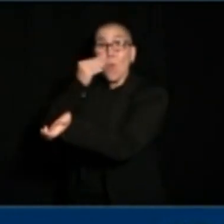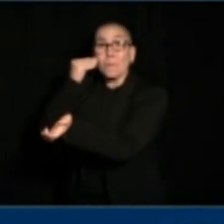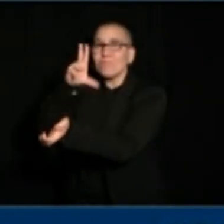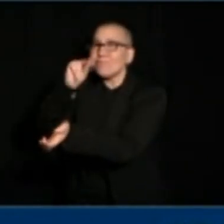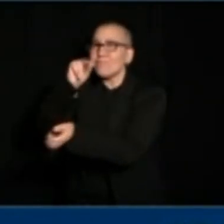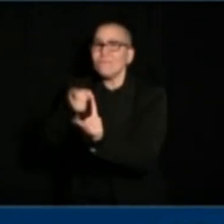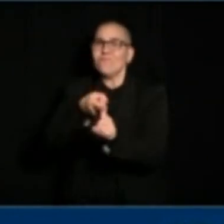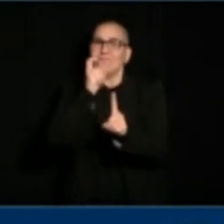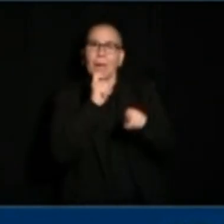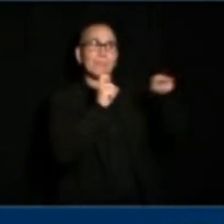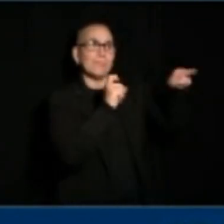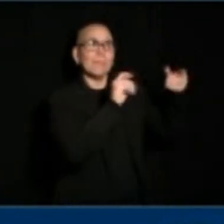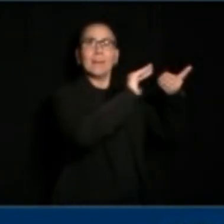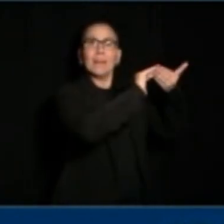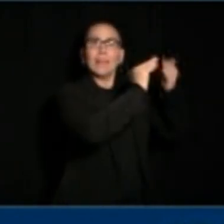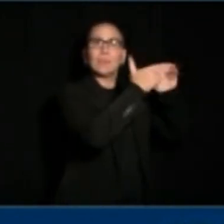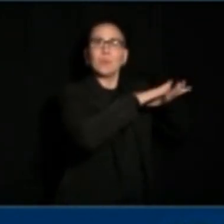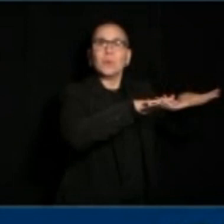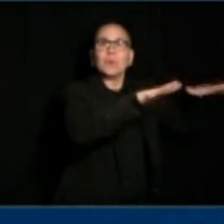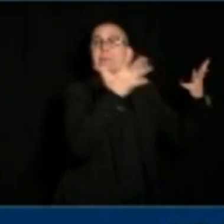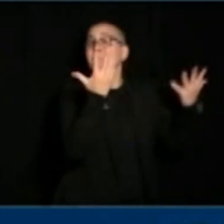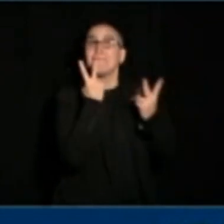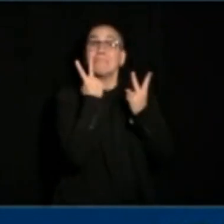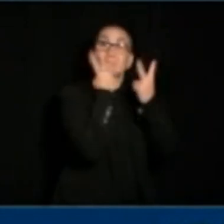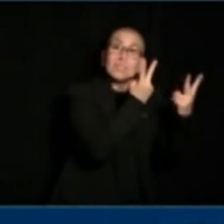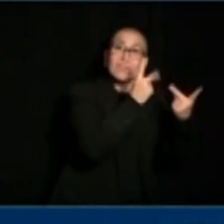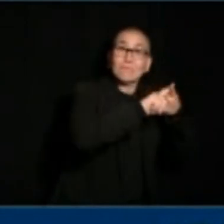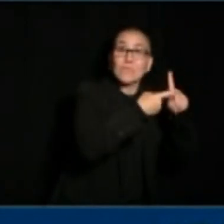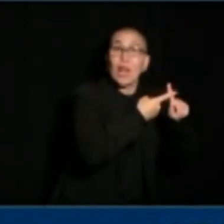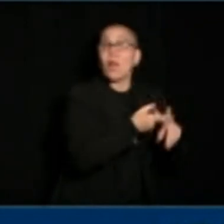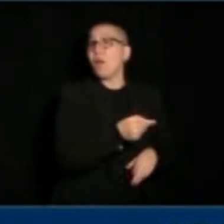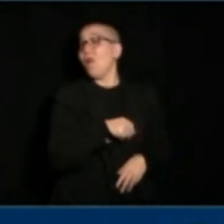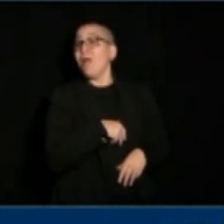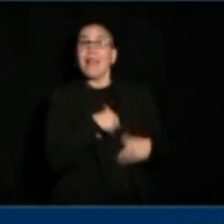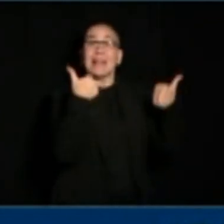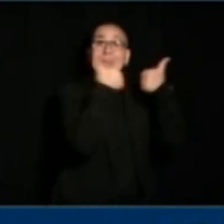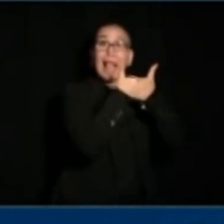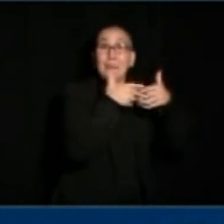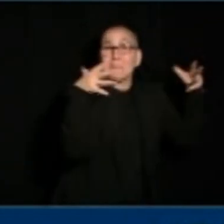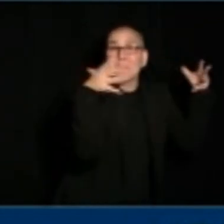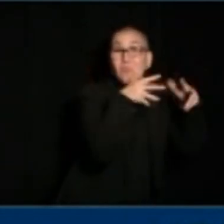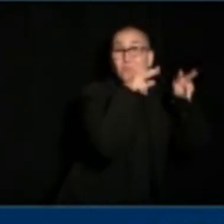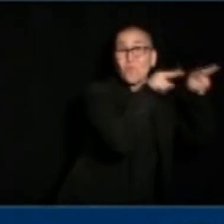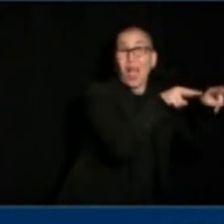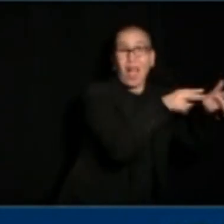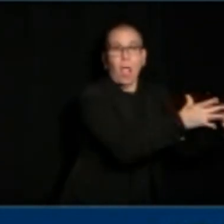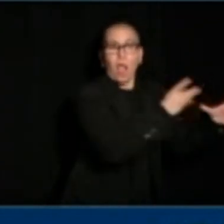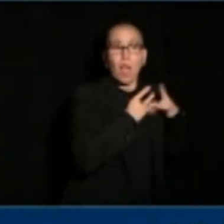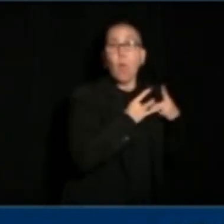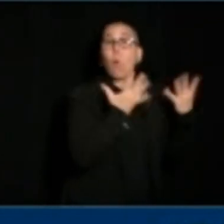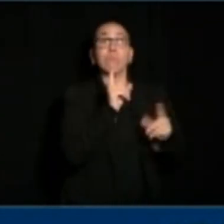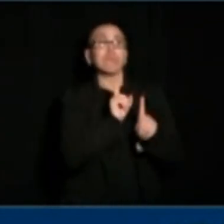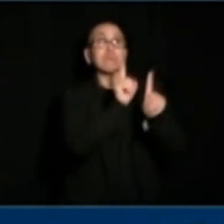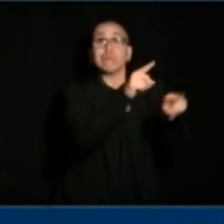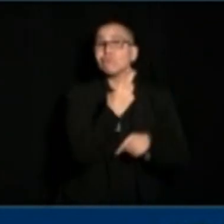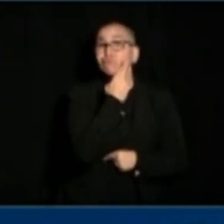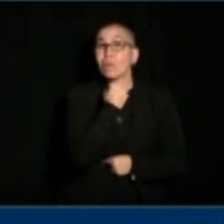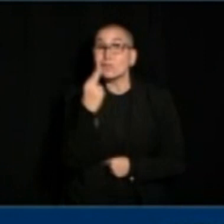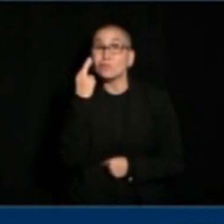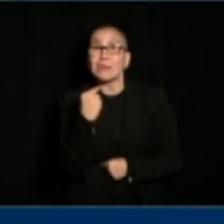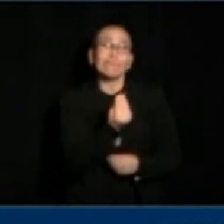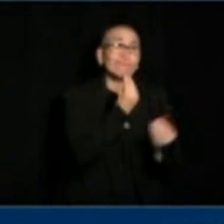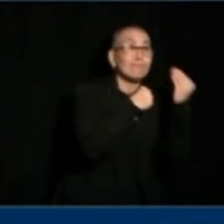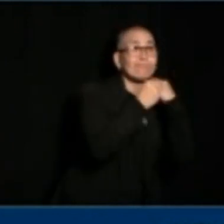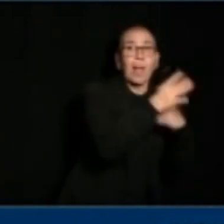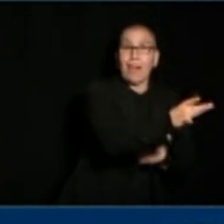a friend's house after work to watch a football game, or they went and spent time in a restaurant, or they were close to someone for too long a period of